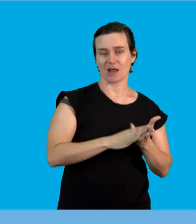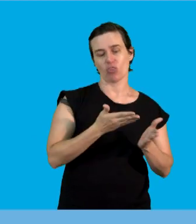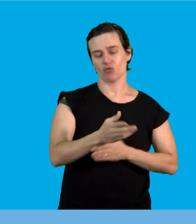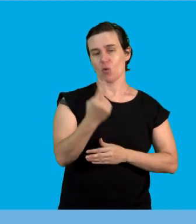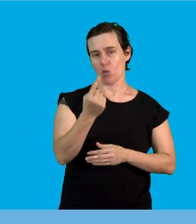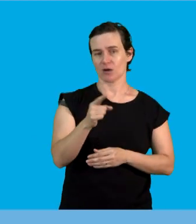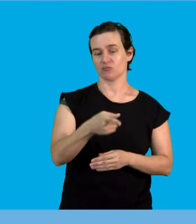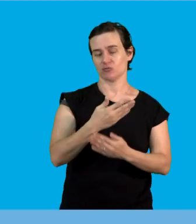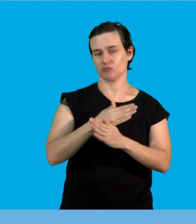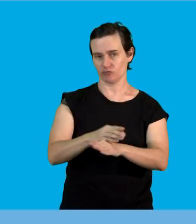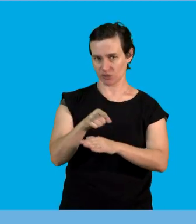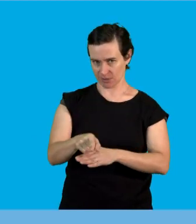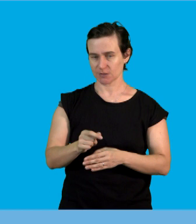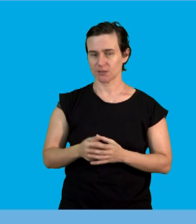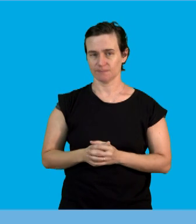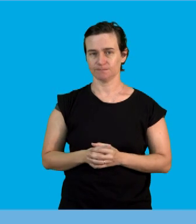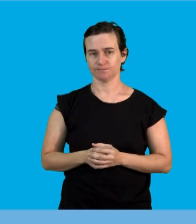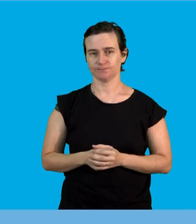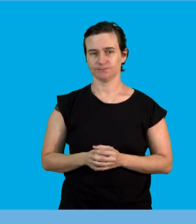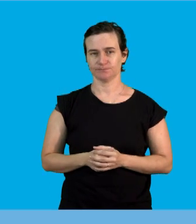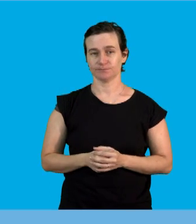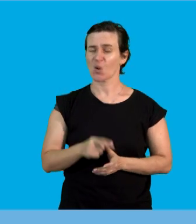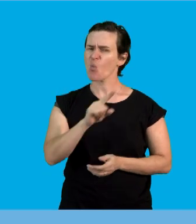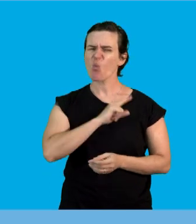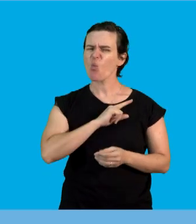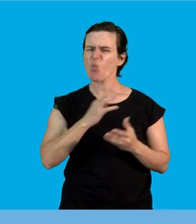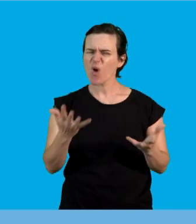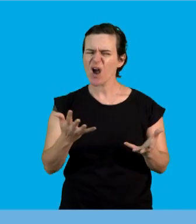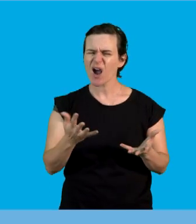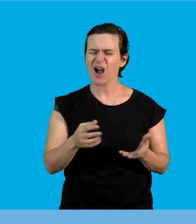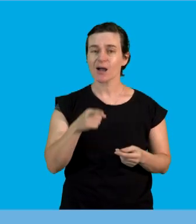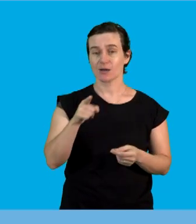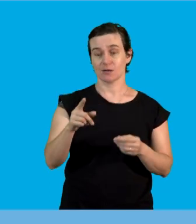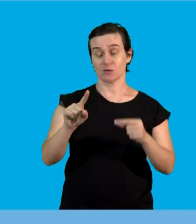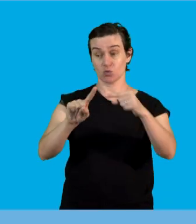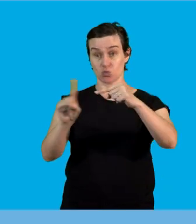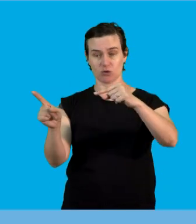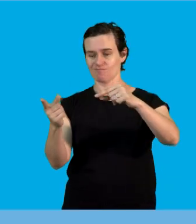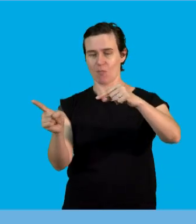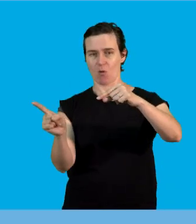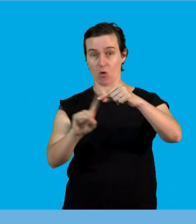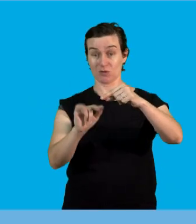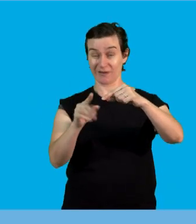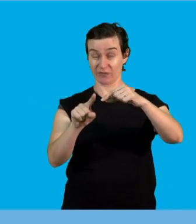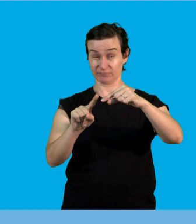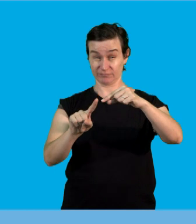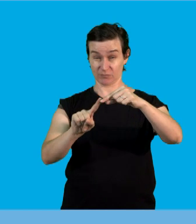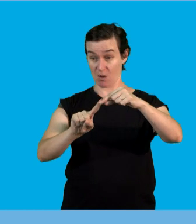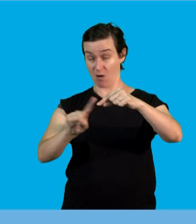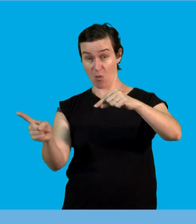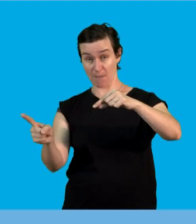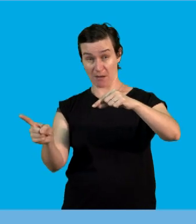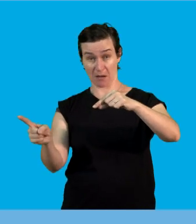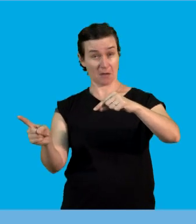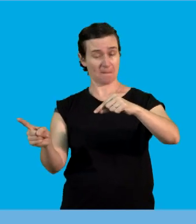ammeter, and also still pass through this particular resistor that we have here, because our switch is closed. Should our switch